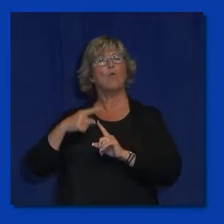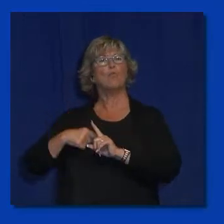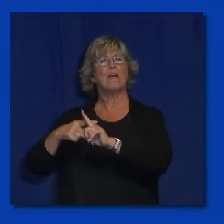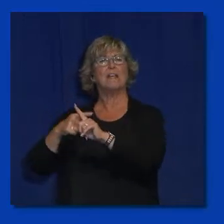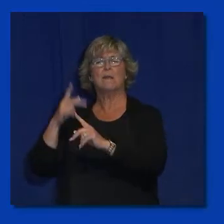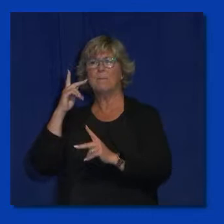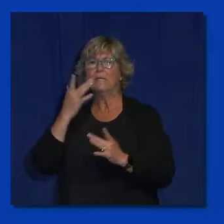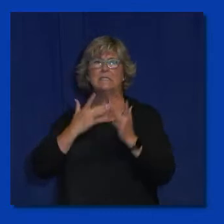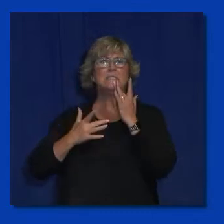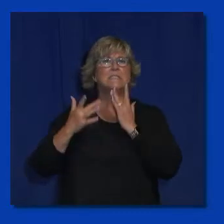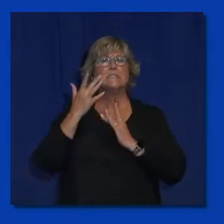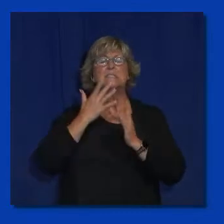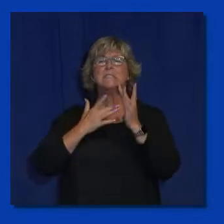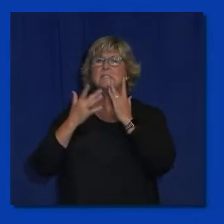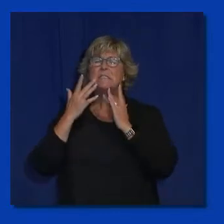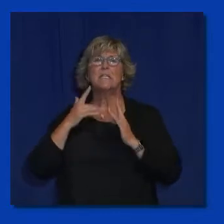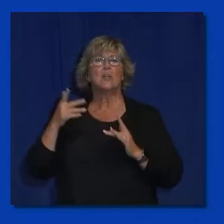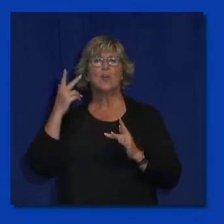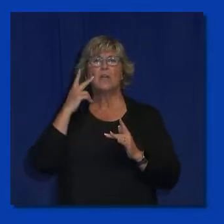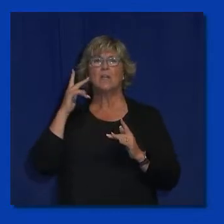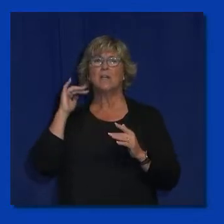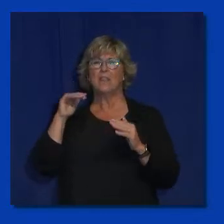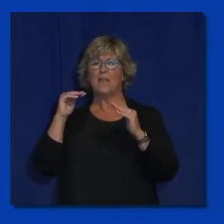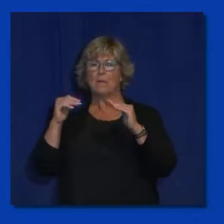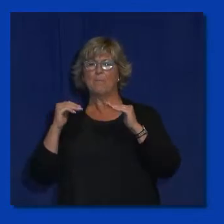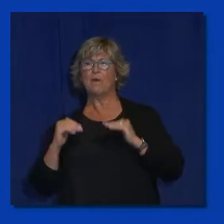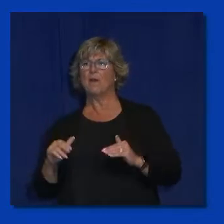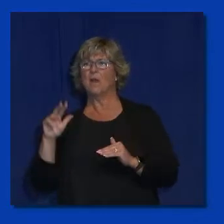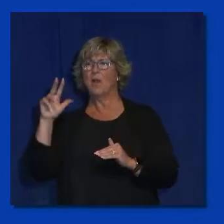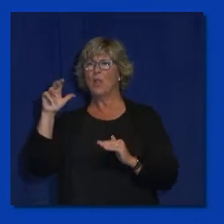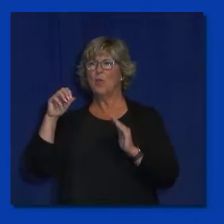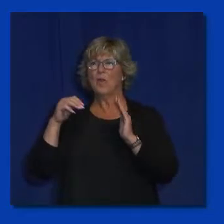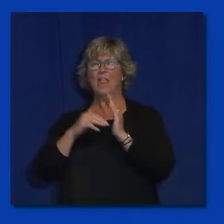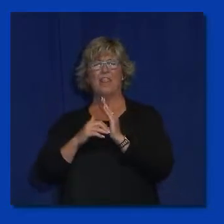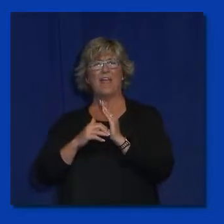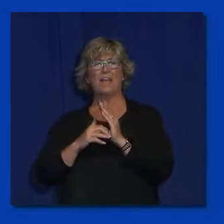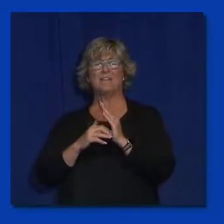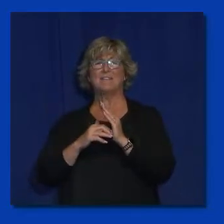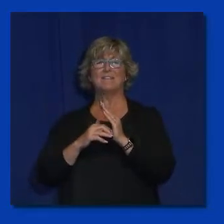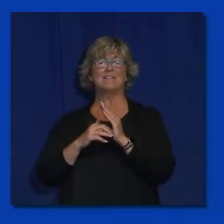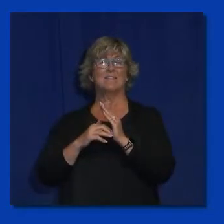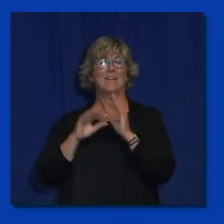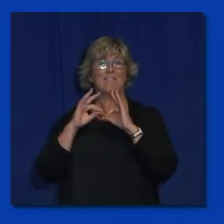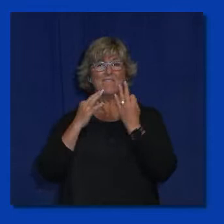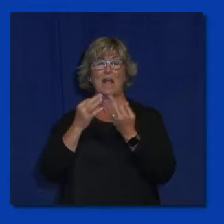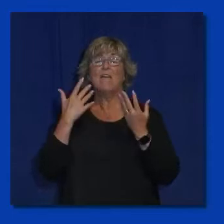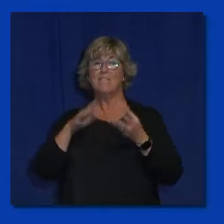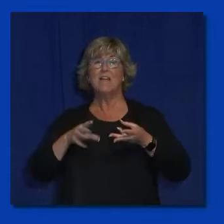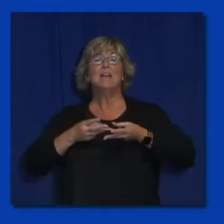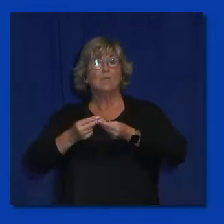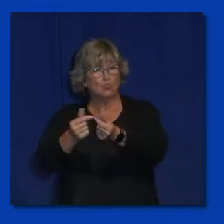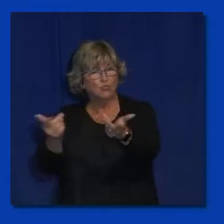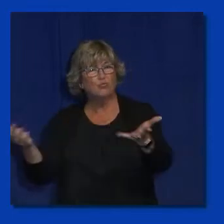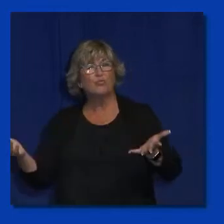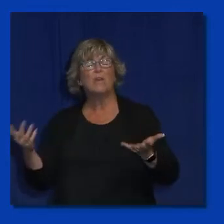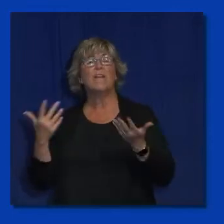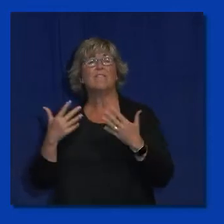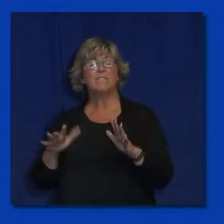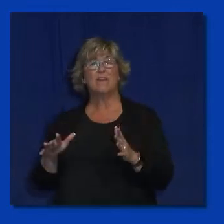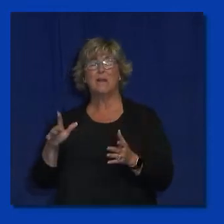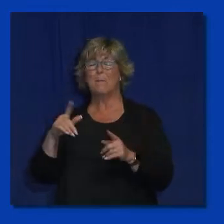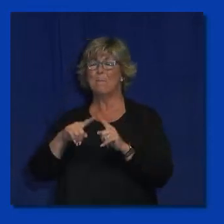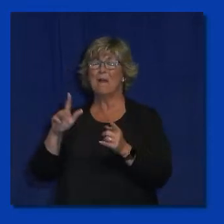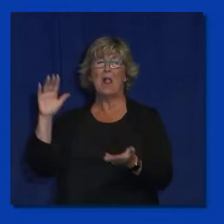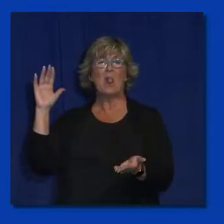many Californians face. I should note, you see that line below, 300,000 plus families have been assisted, and you see the focus on very